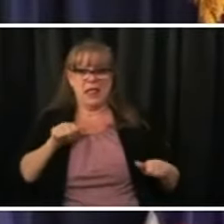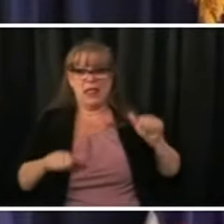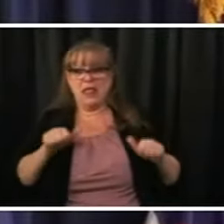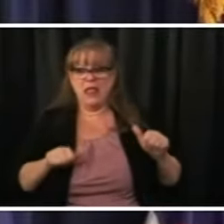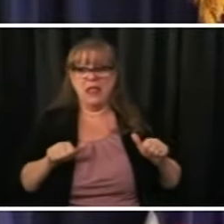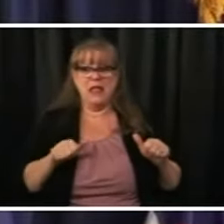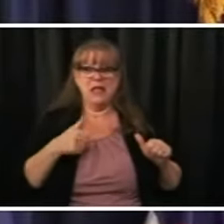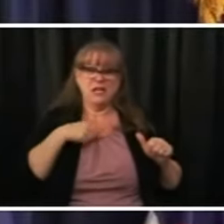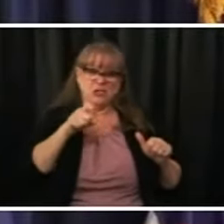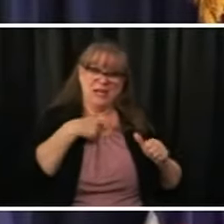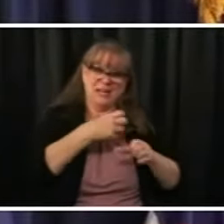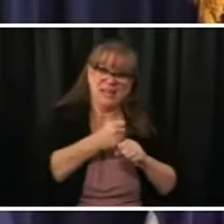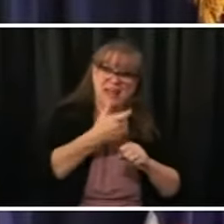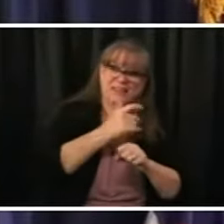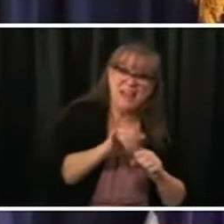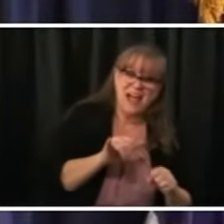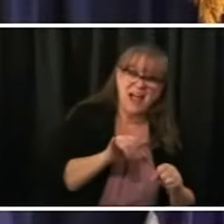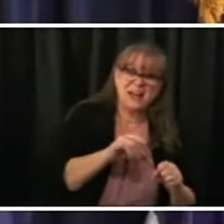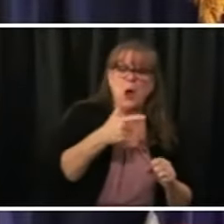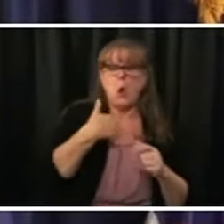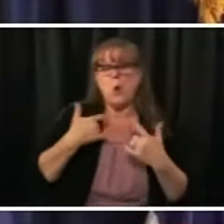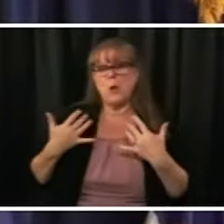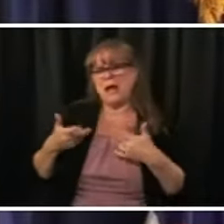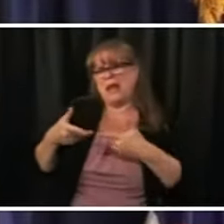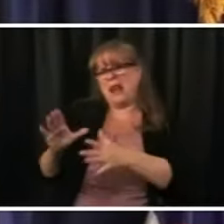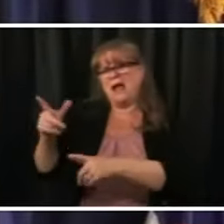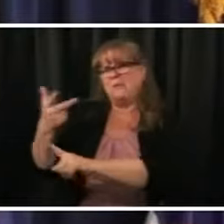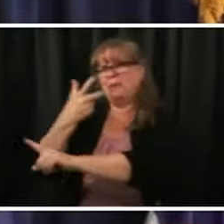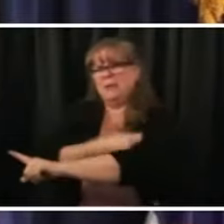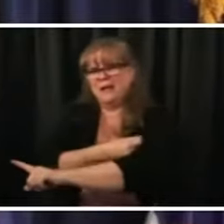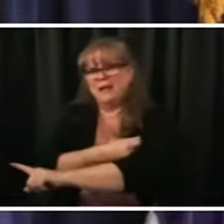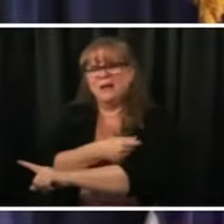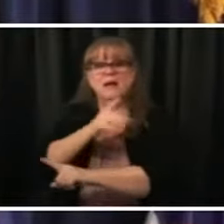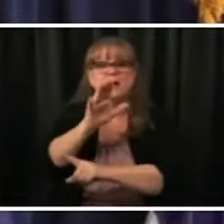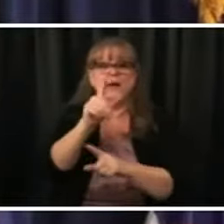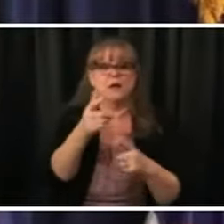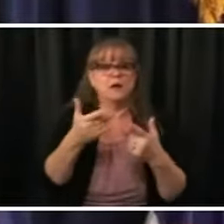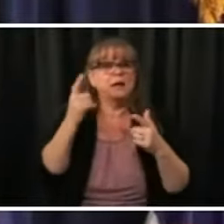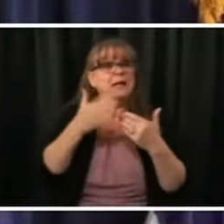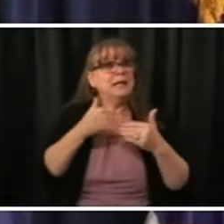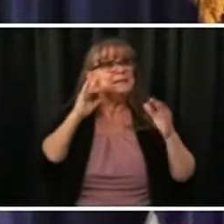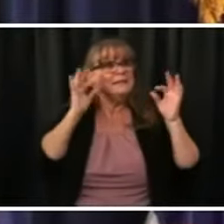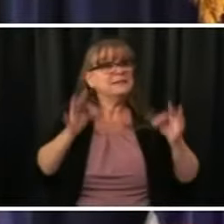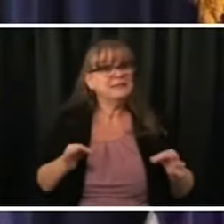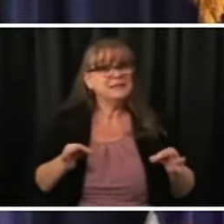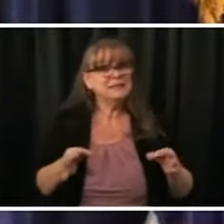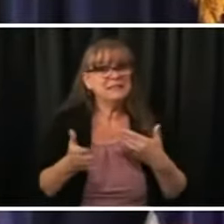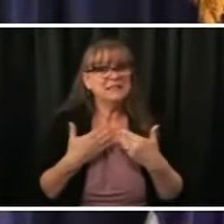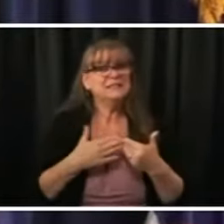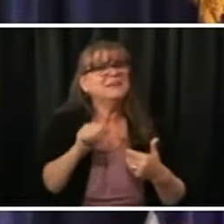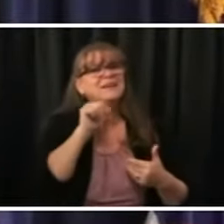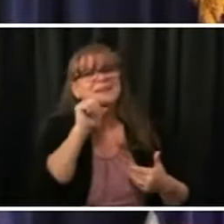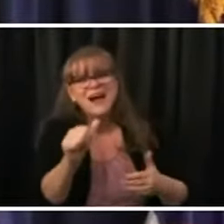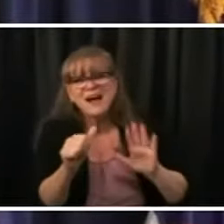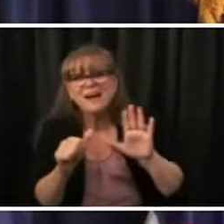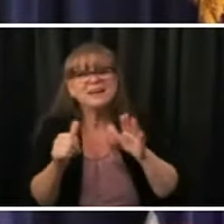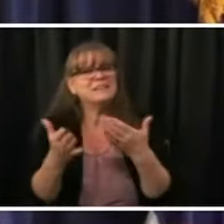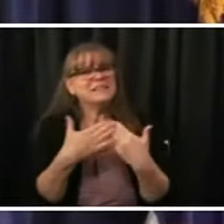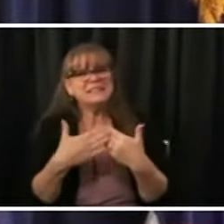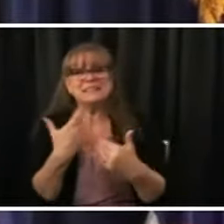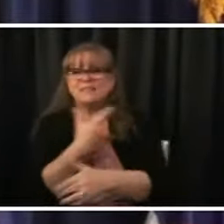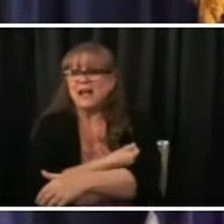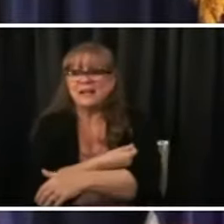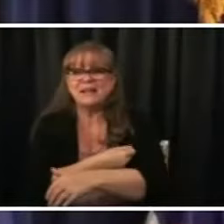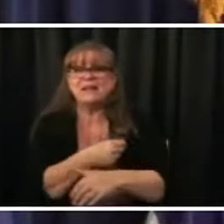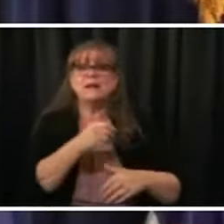it's easier than you think. It's less painful than you think. It's not a big deal. And we wanted, rather than me just saying that, and first of all,